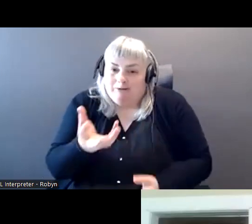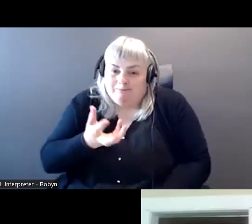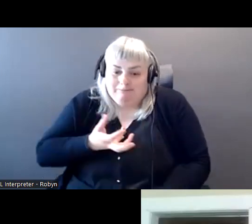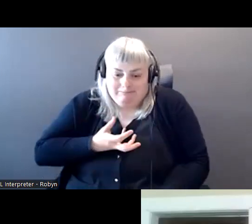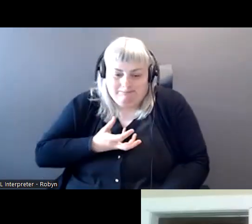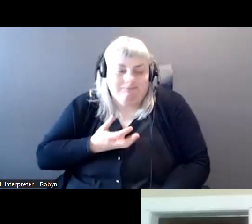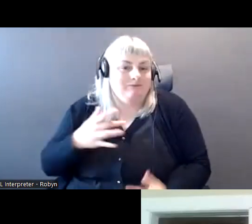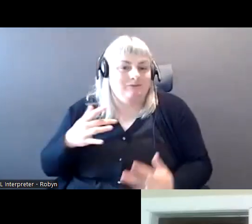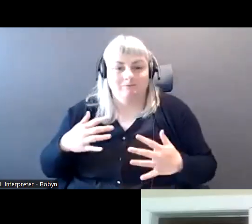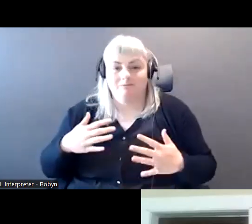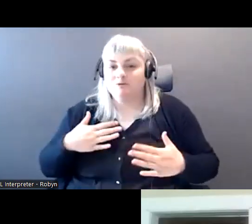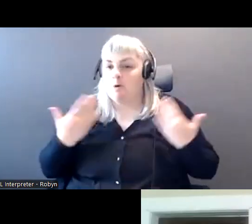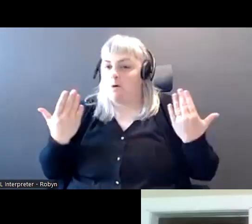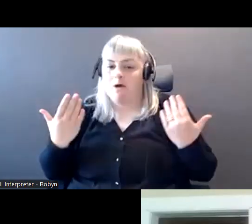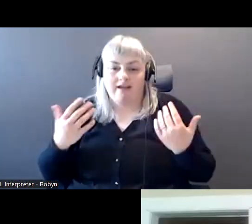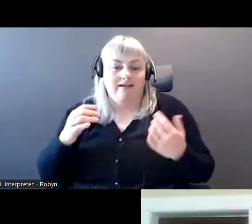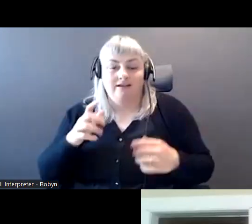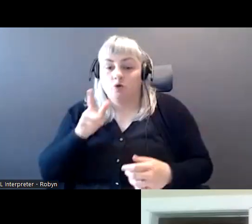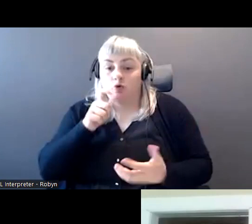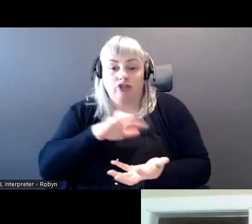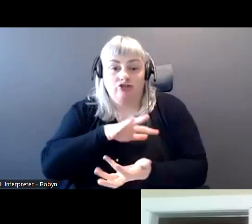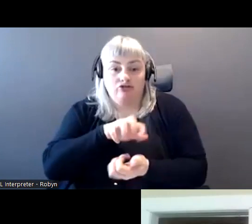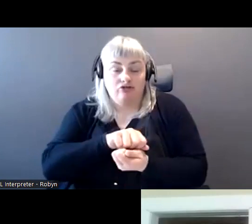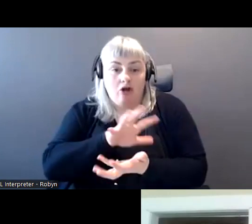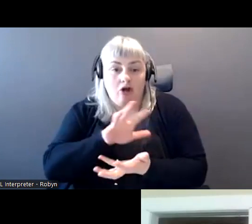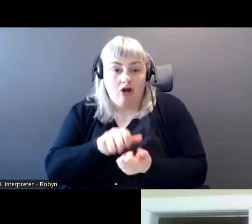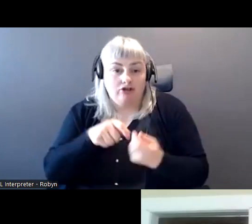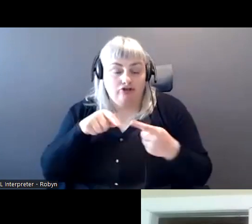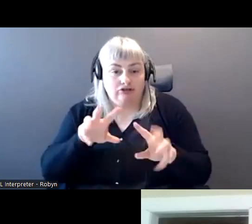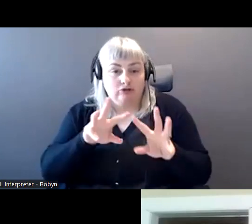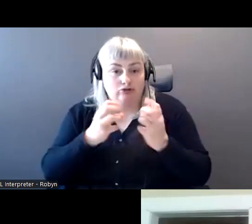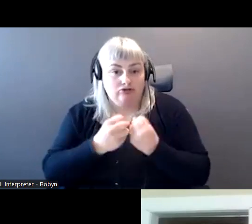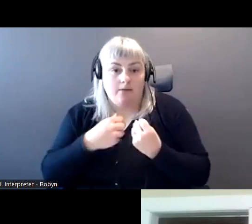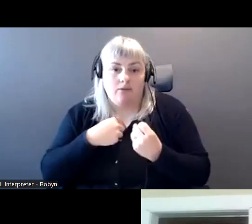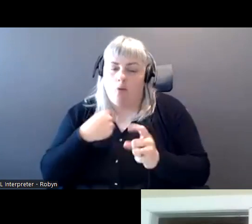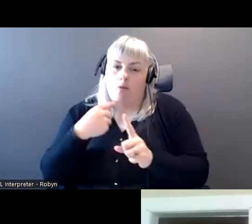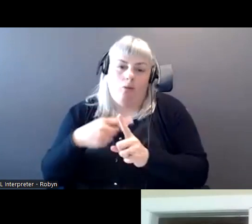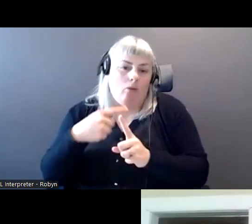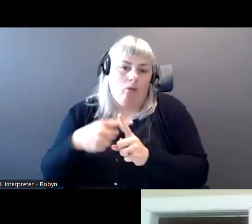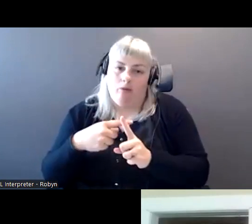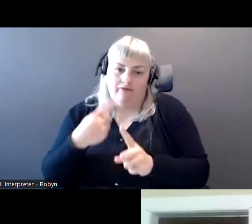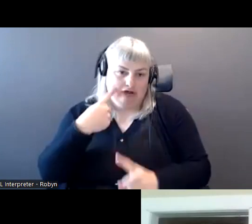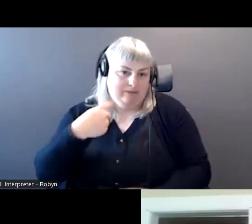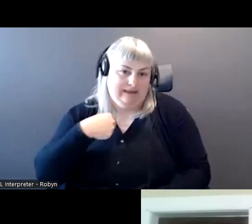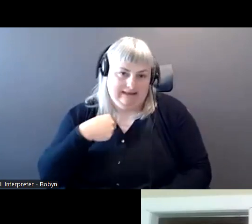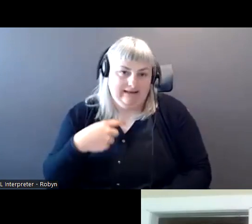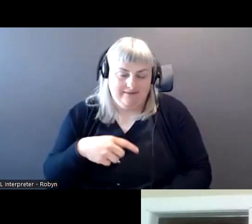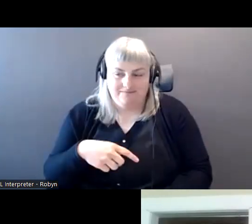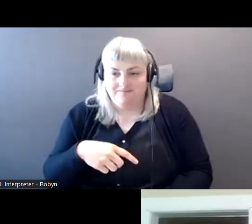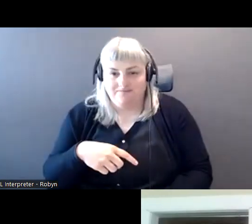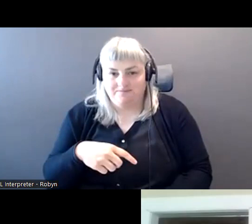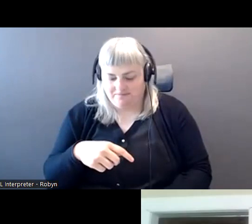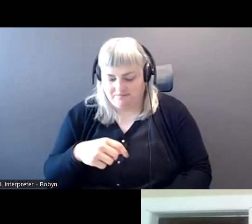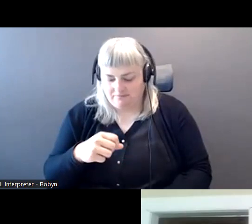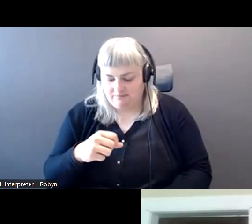workshop, it's a compliment. I'm not right now I'm focusing my time